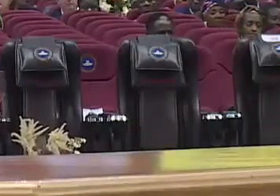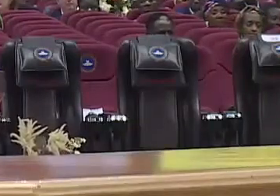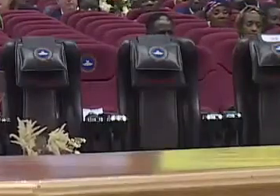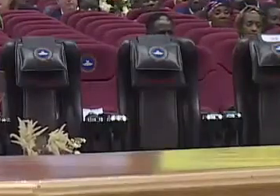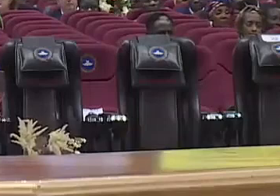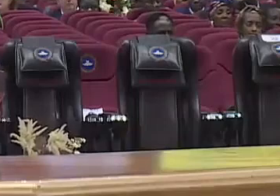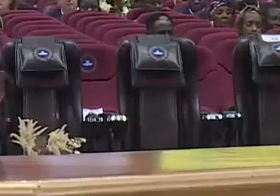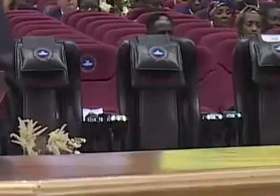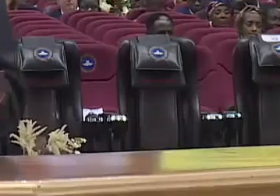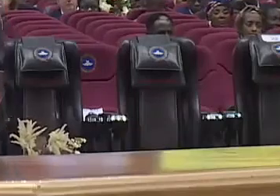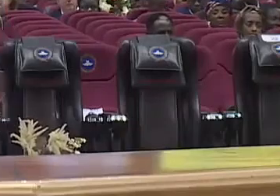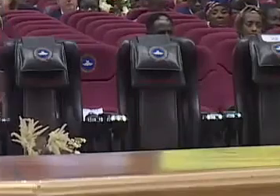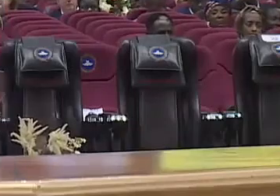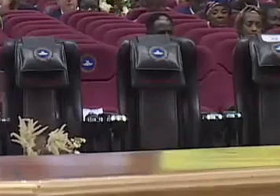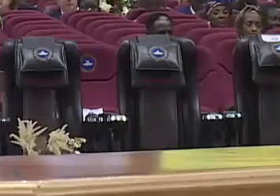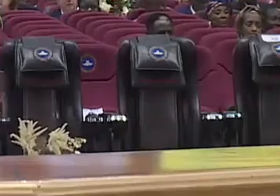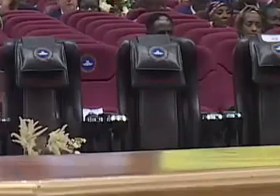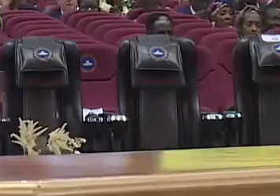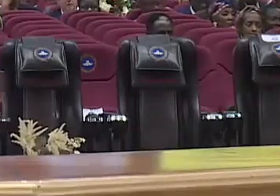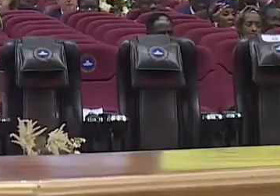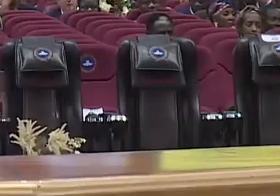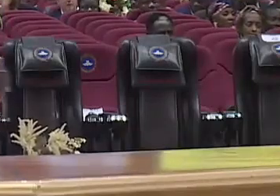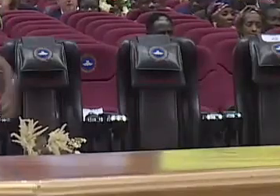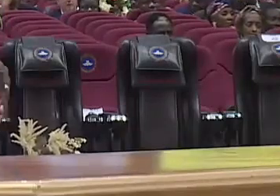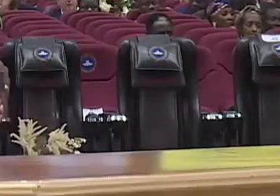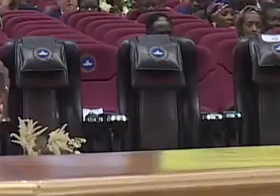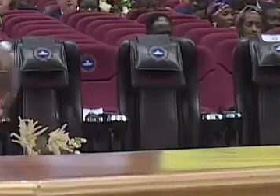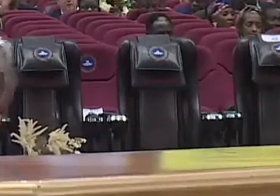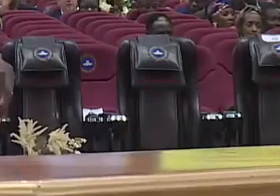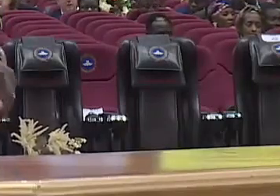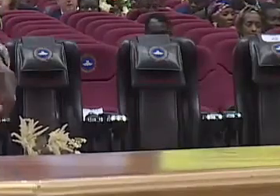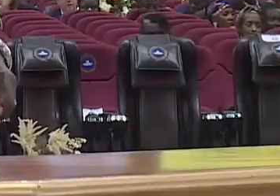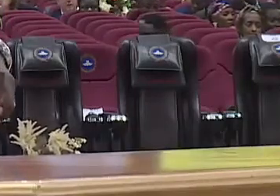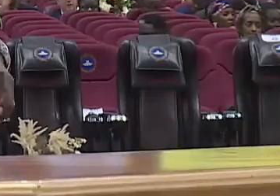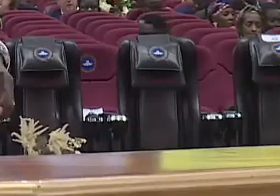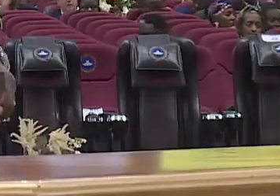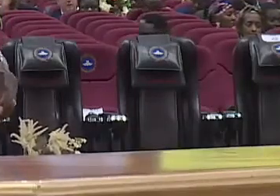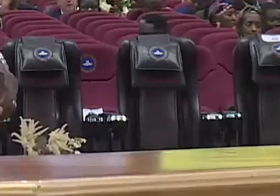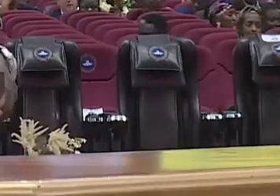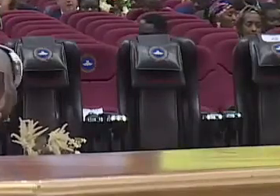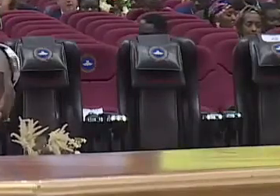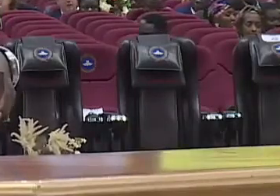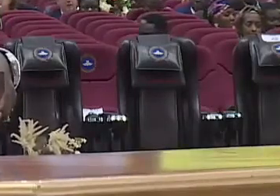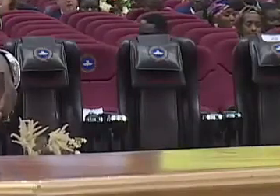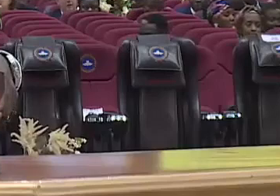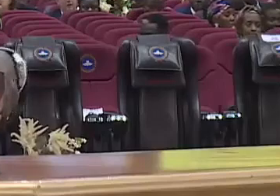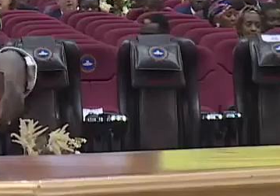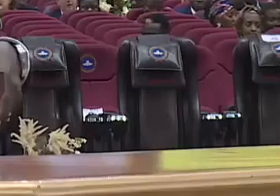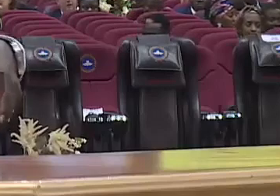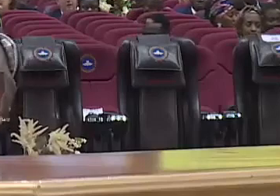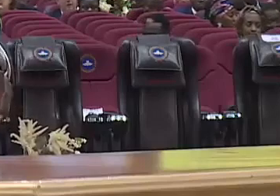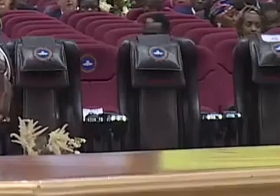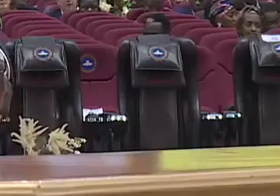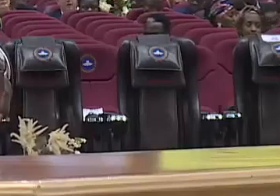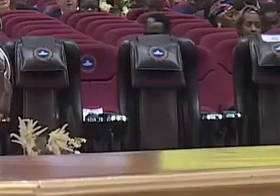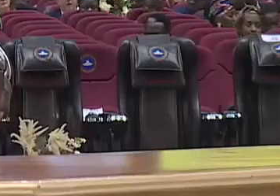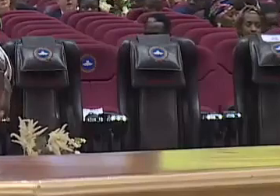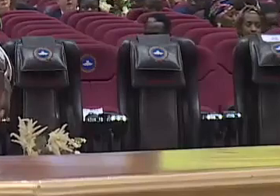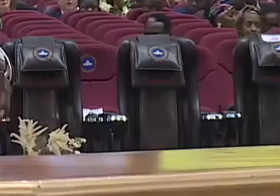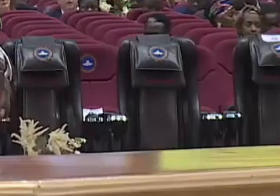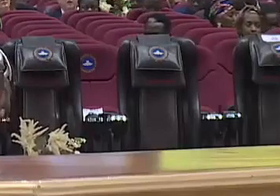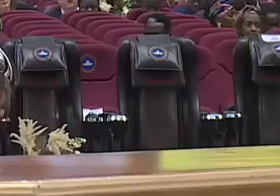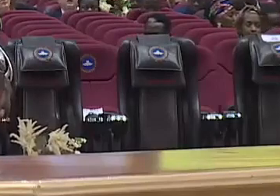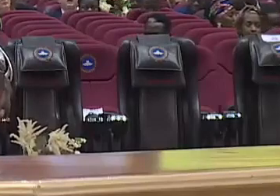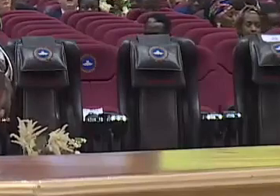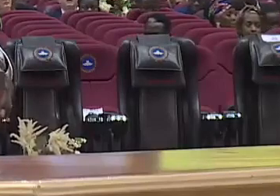Mommy Gio, on the occasion of this year's Congress. More grace to you, Daddy